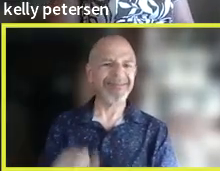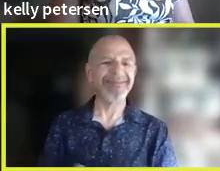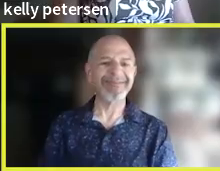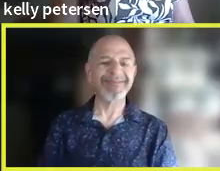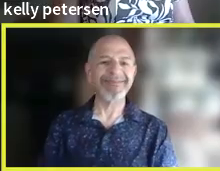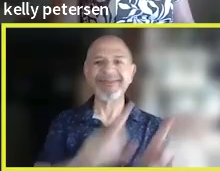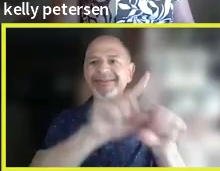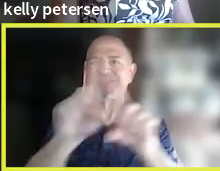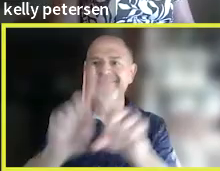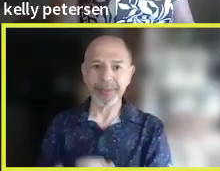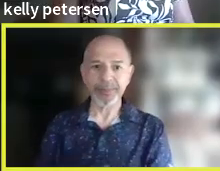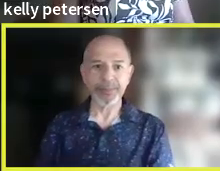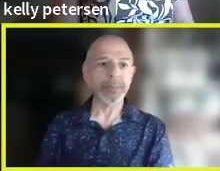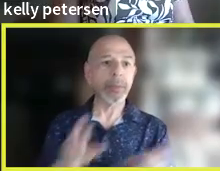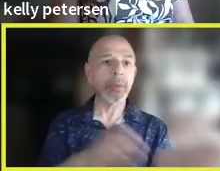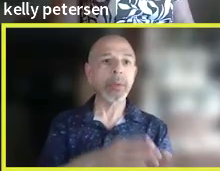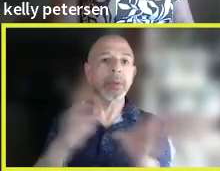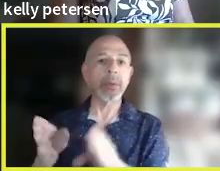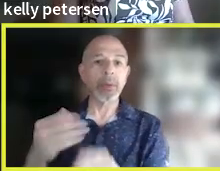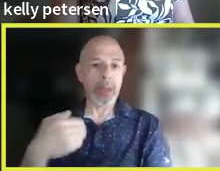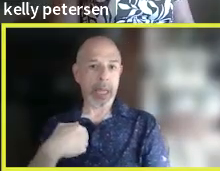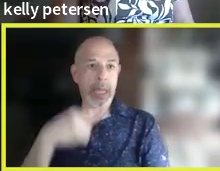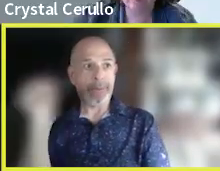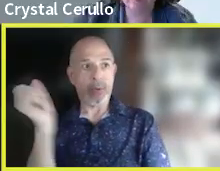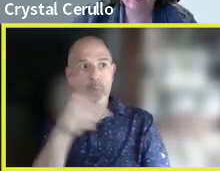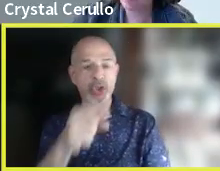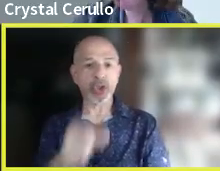I do have a question about peer supports.